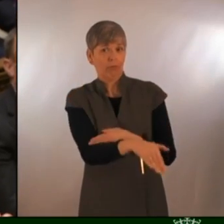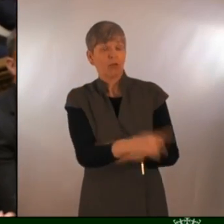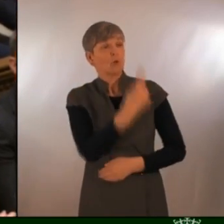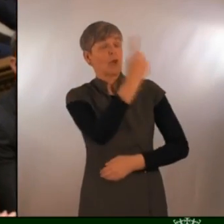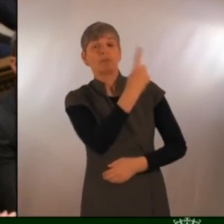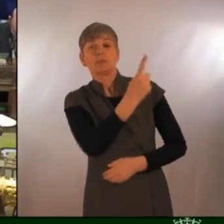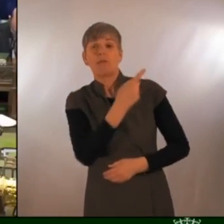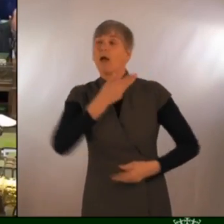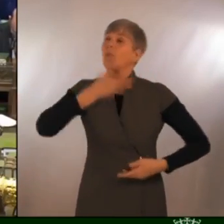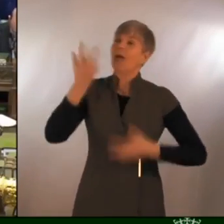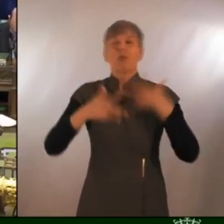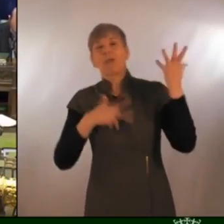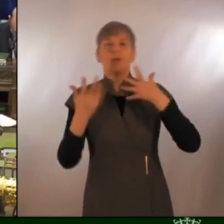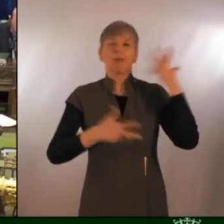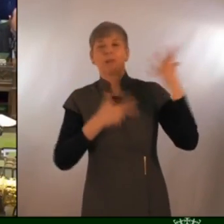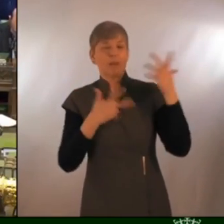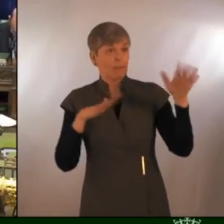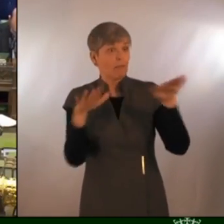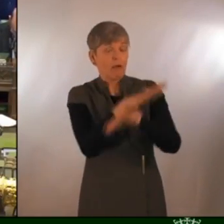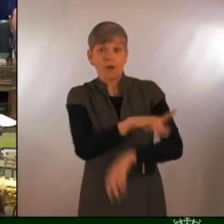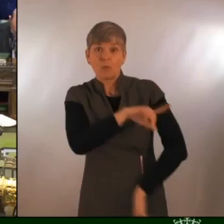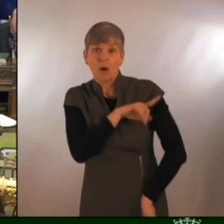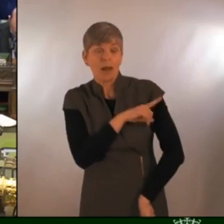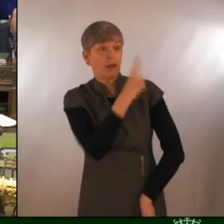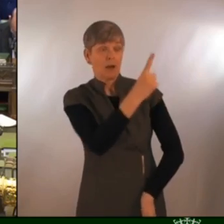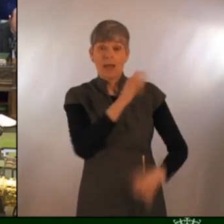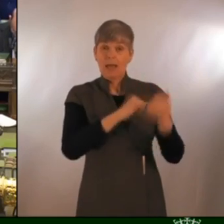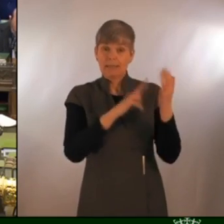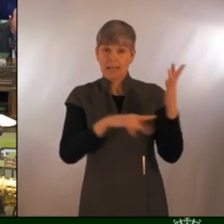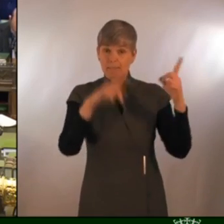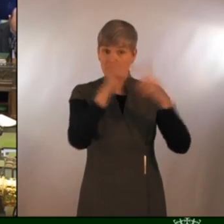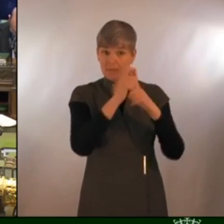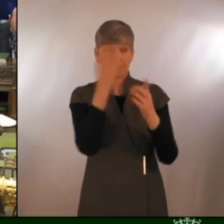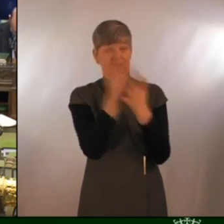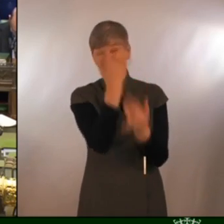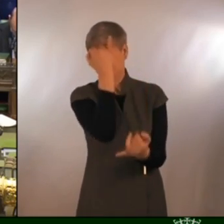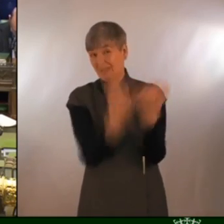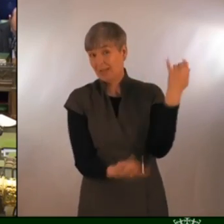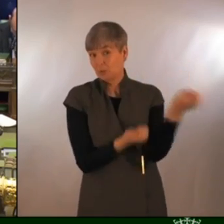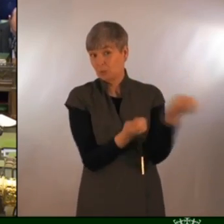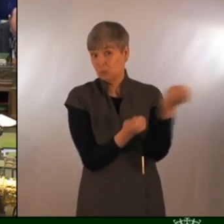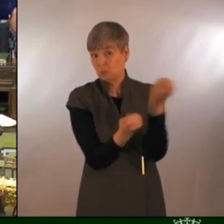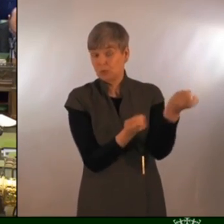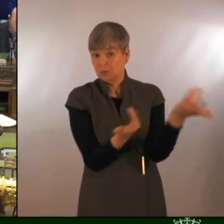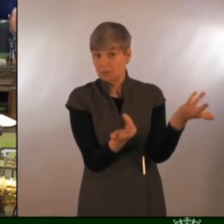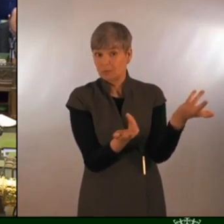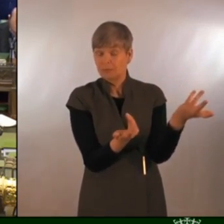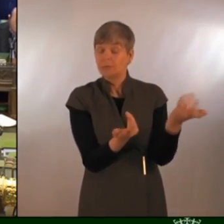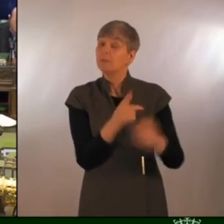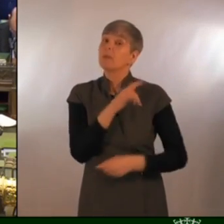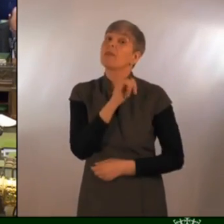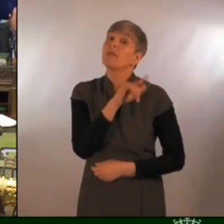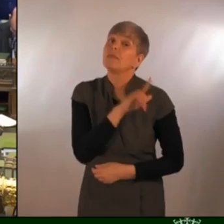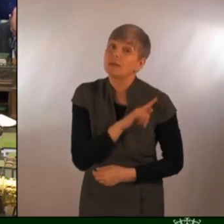bluster is covering up for the abject failures of the Scottish Nationalist government. And maybe, Mr. Speaker, the